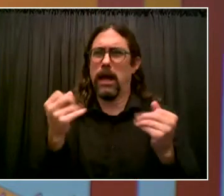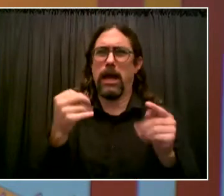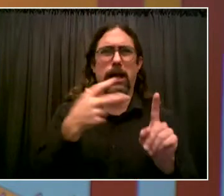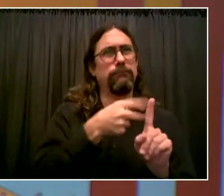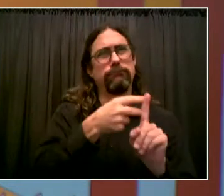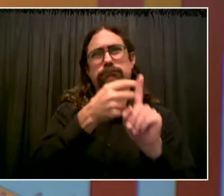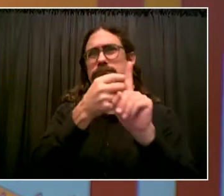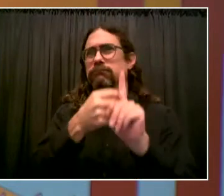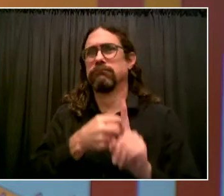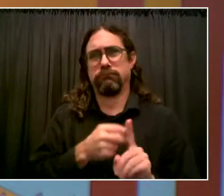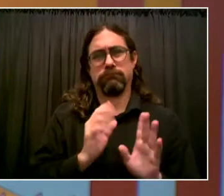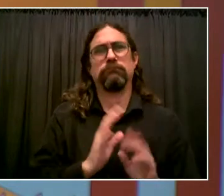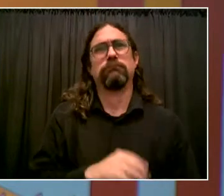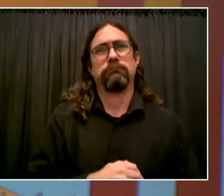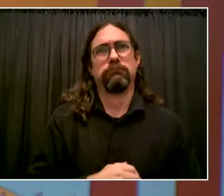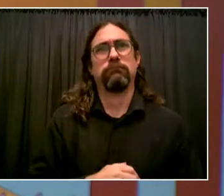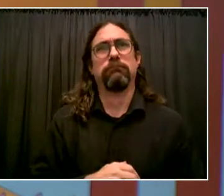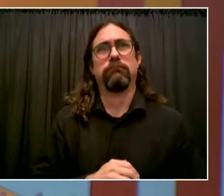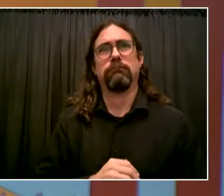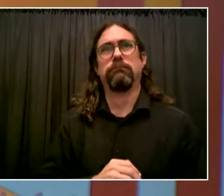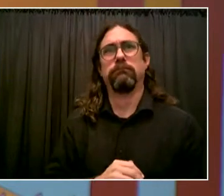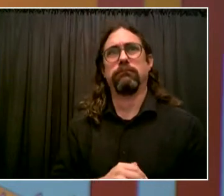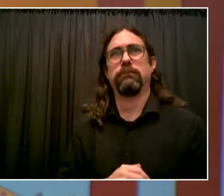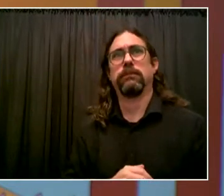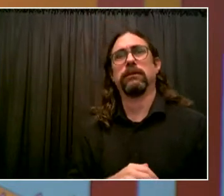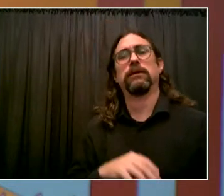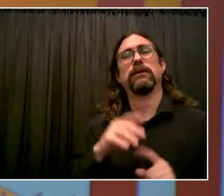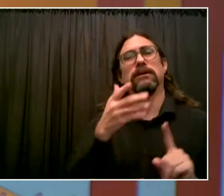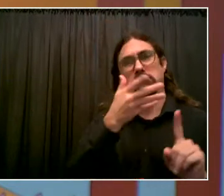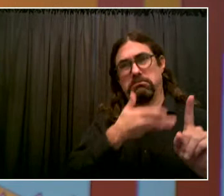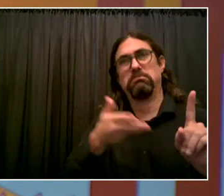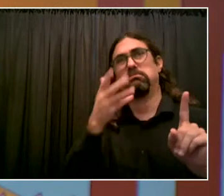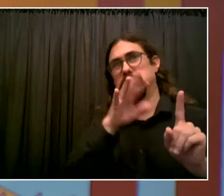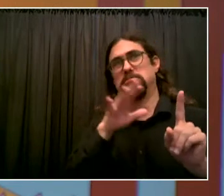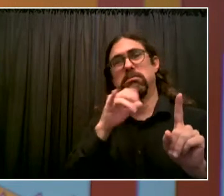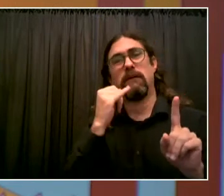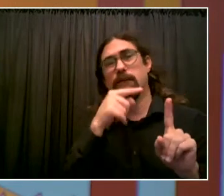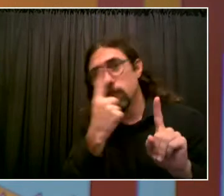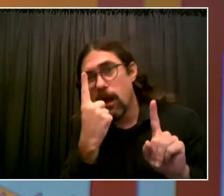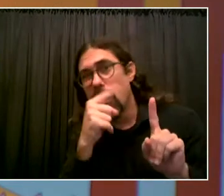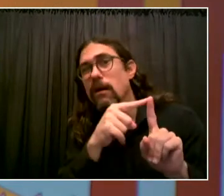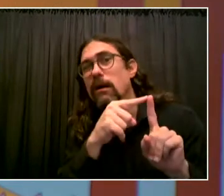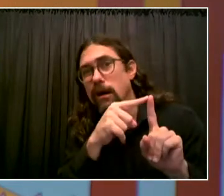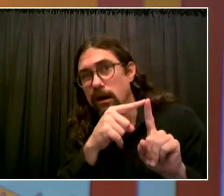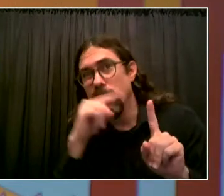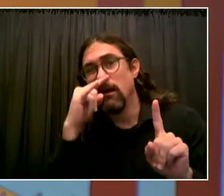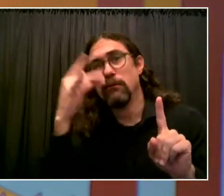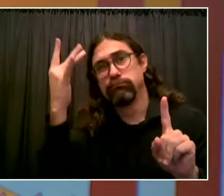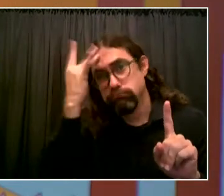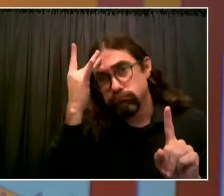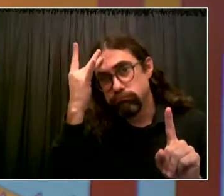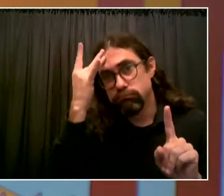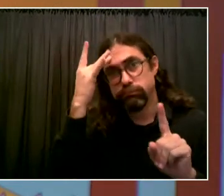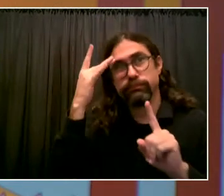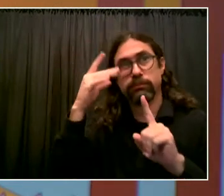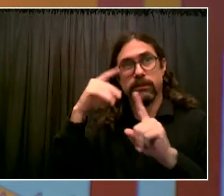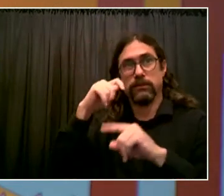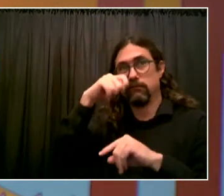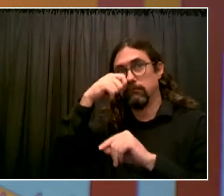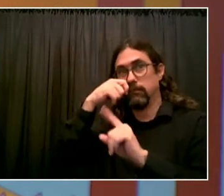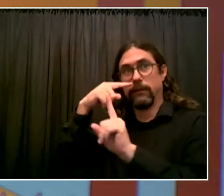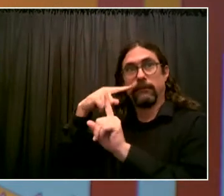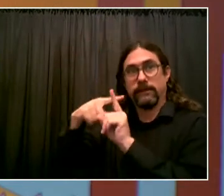case in a classroom, the vaccinated kids who are not symptomatic will stay in school. And that is the